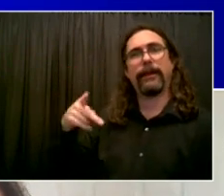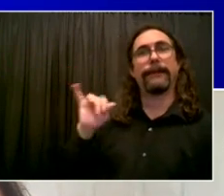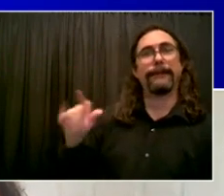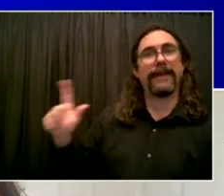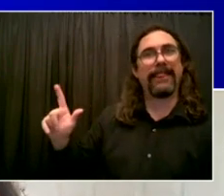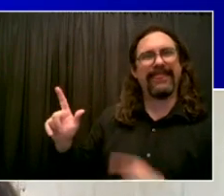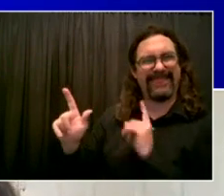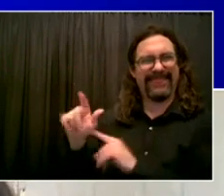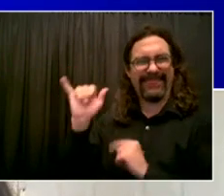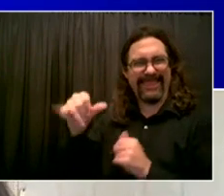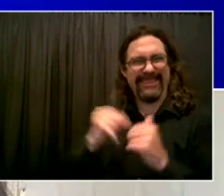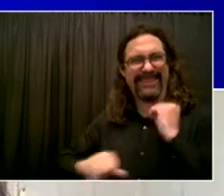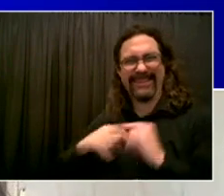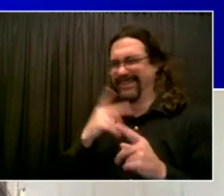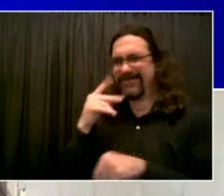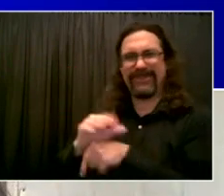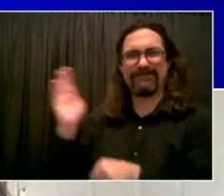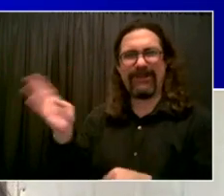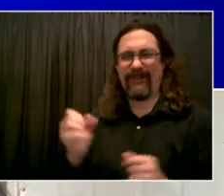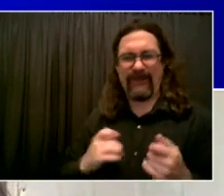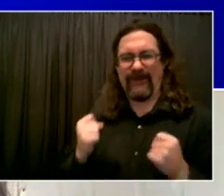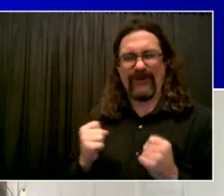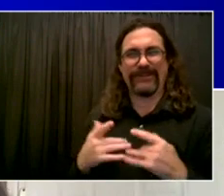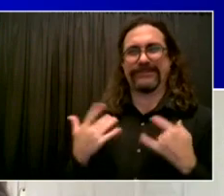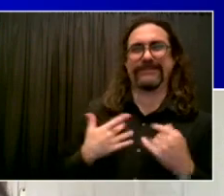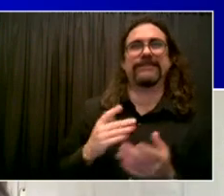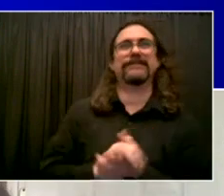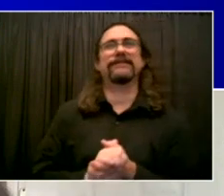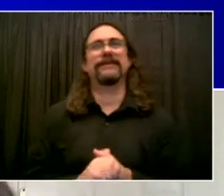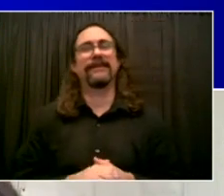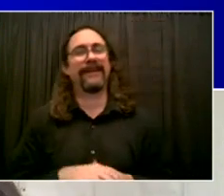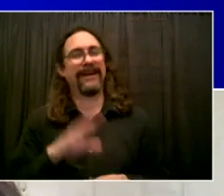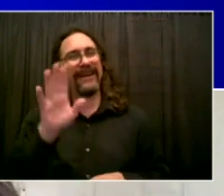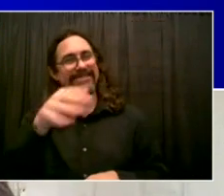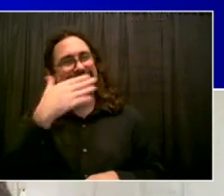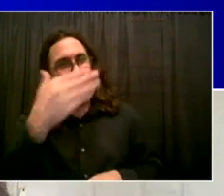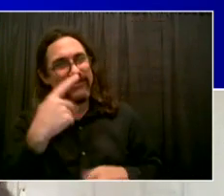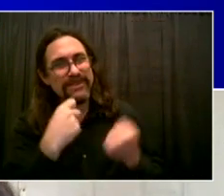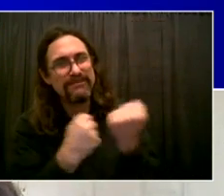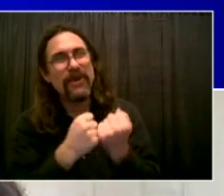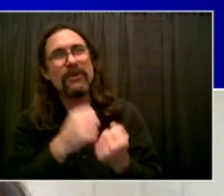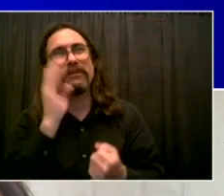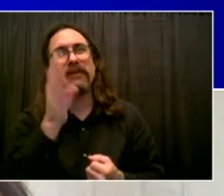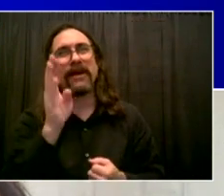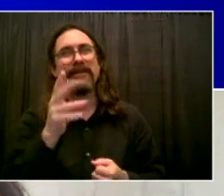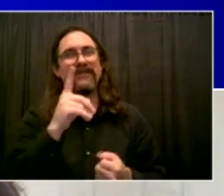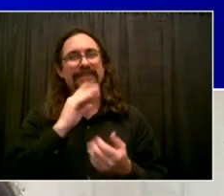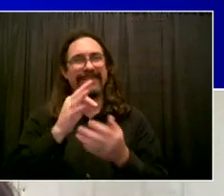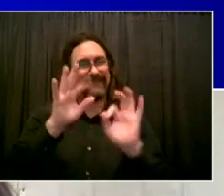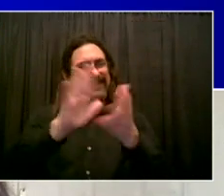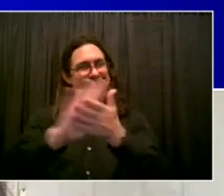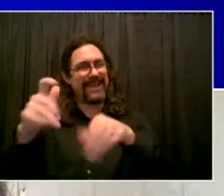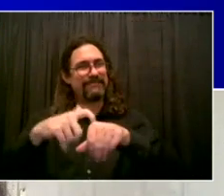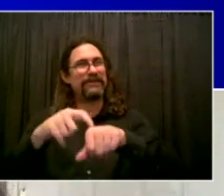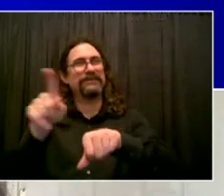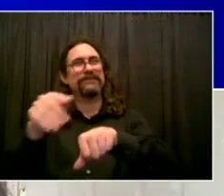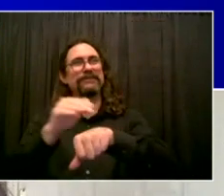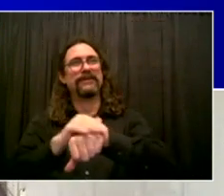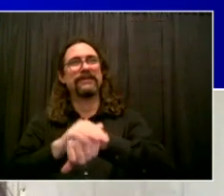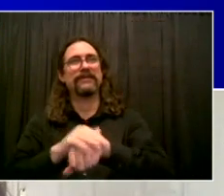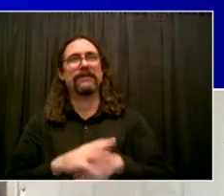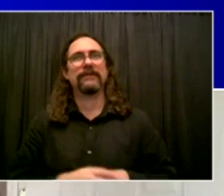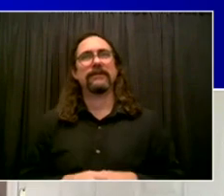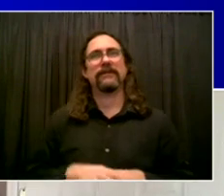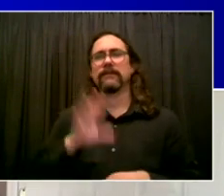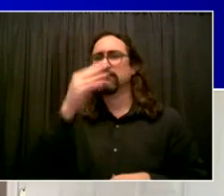the recovery happening by going to Broadway. Thank you for that. And thank you. Look, you really have been an extraordinary advocate for public housing residents, and we did walk